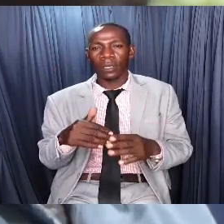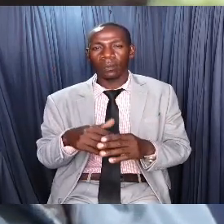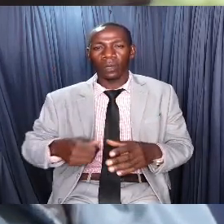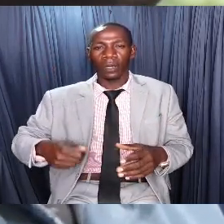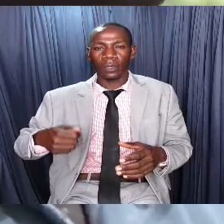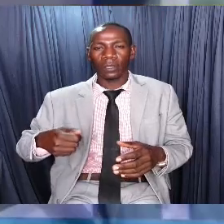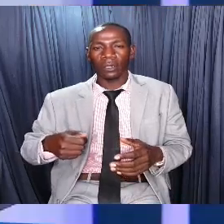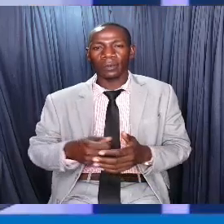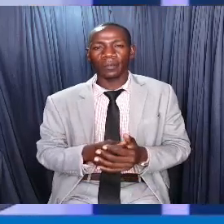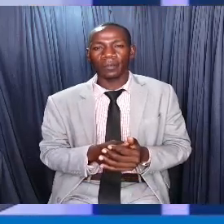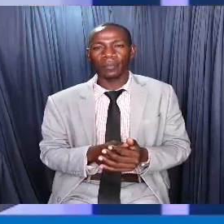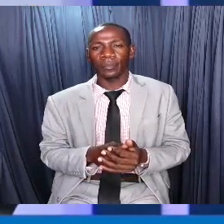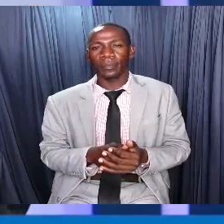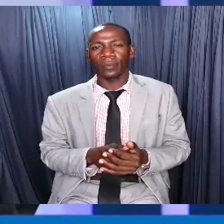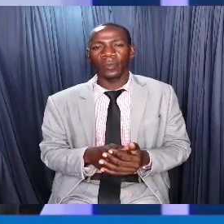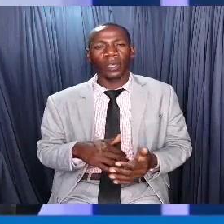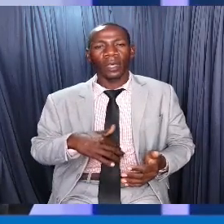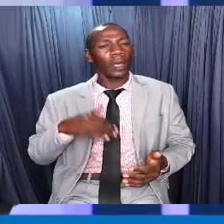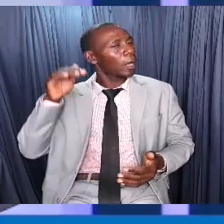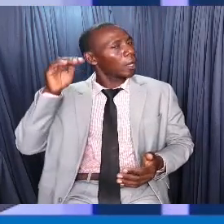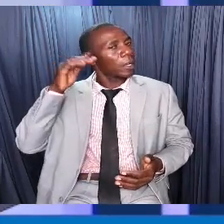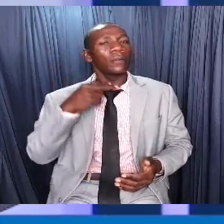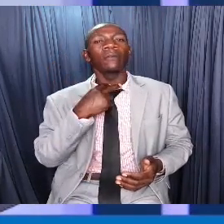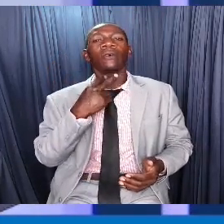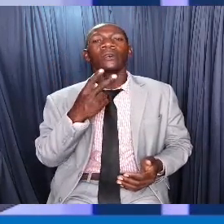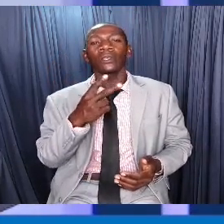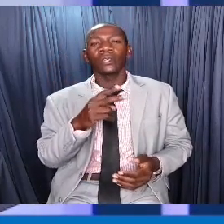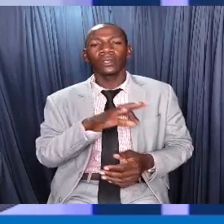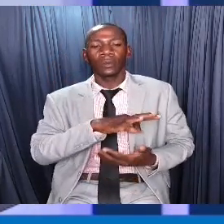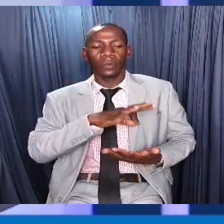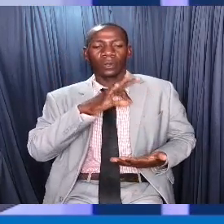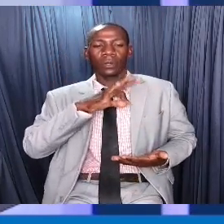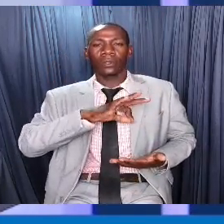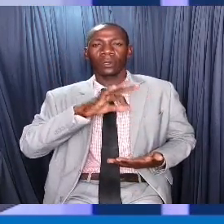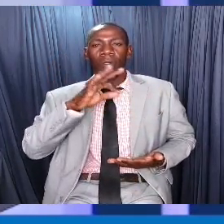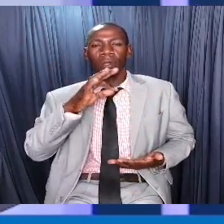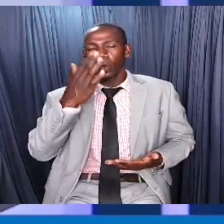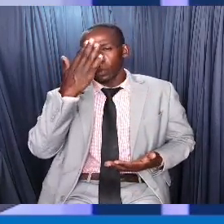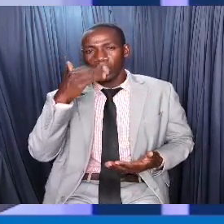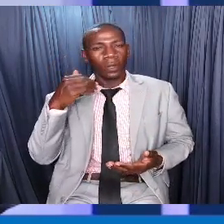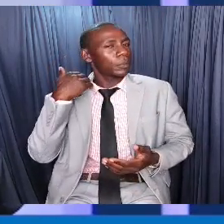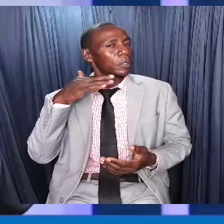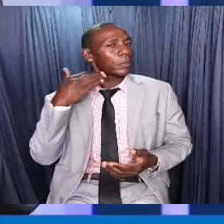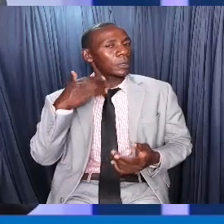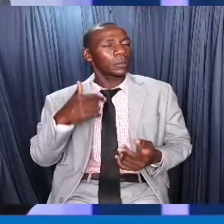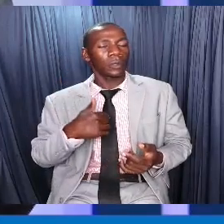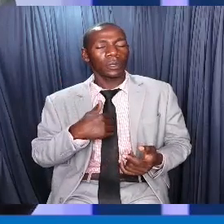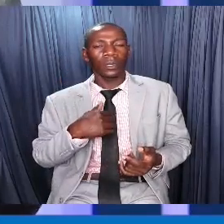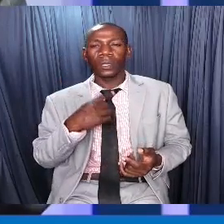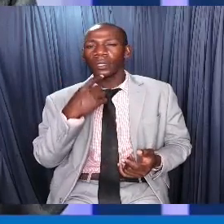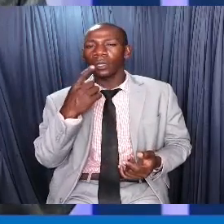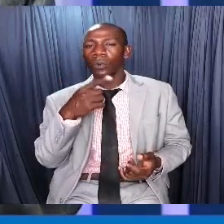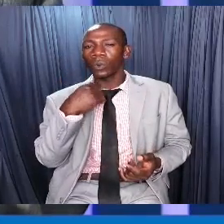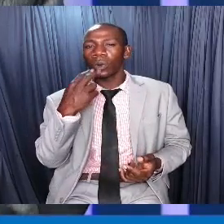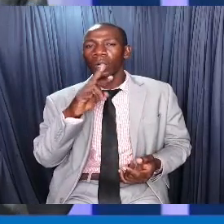mwangu. In my hands. Nikasikia sauti ikisema. I heard a voice saying. Sauli, Sauli. Saul, Saul. Mbona waniudhi? Why are you grieving me? Nikasema wewe ni